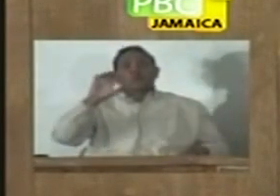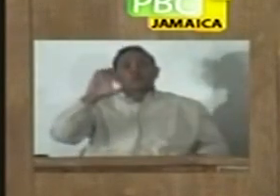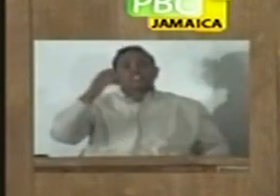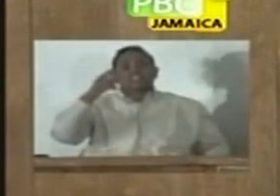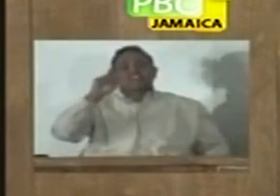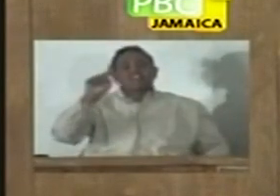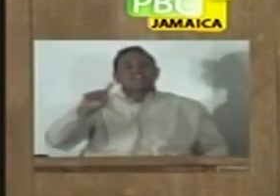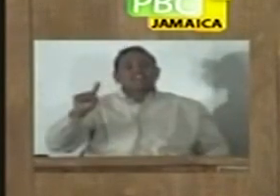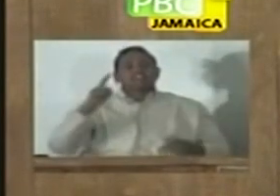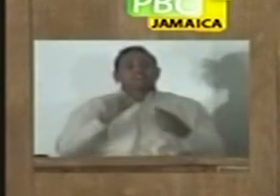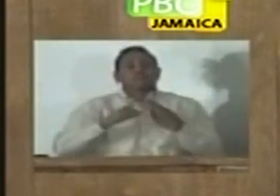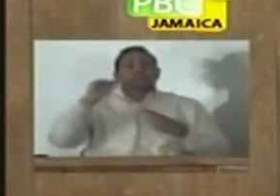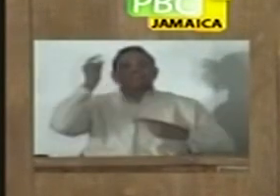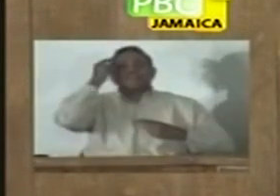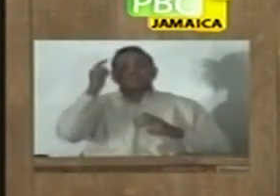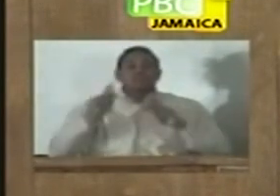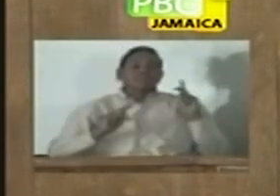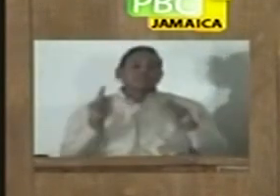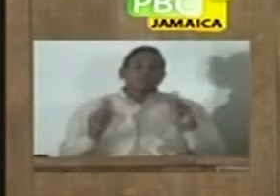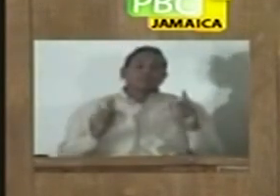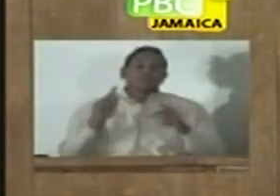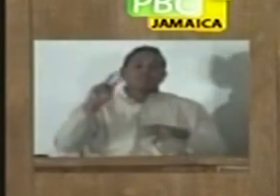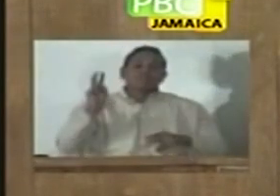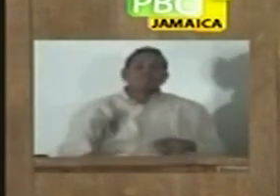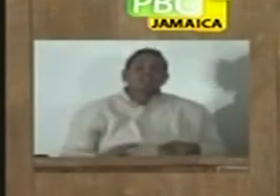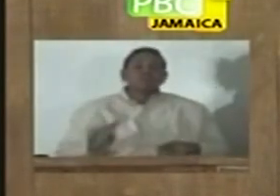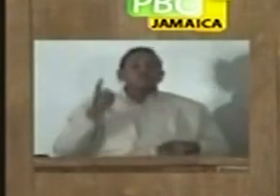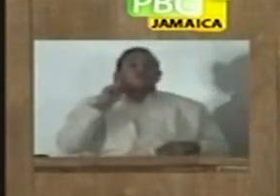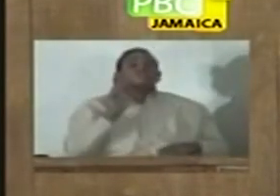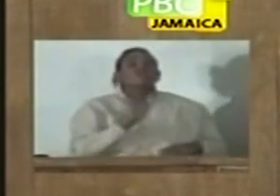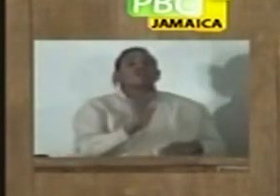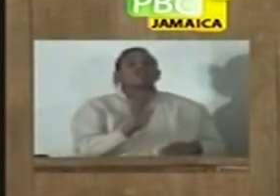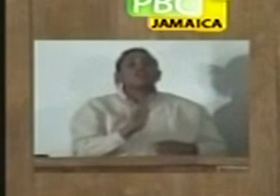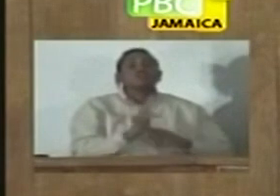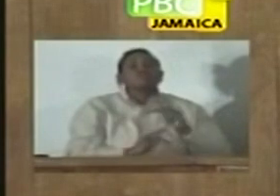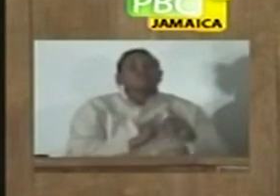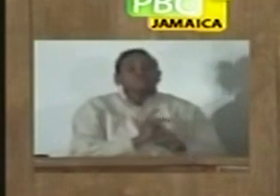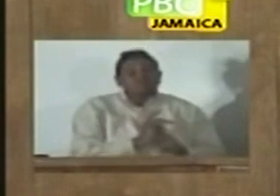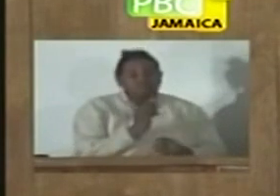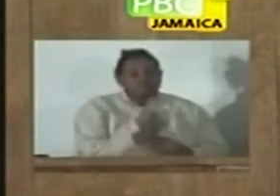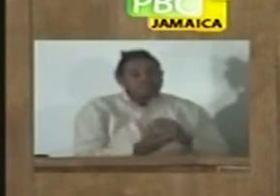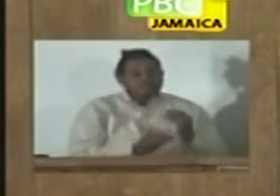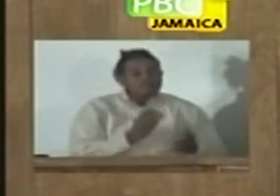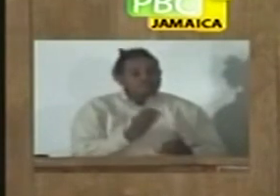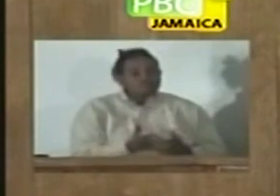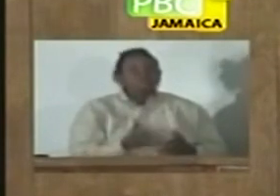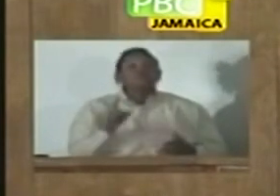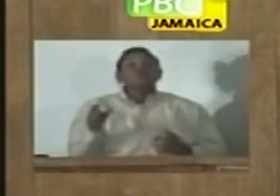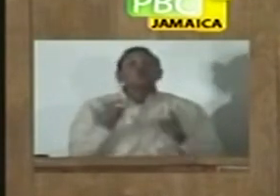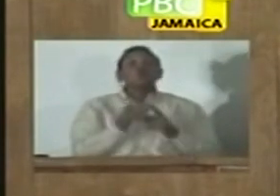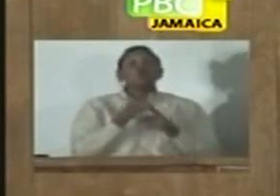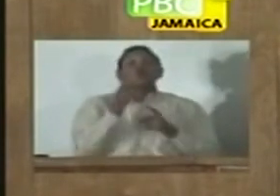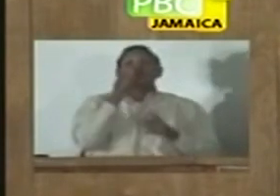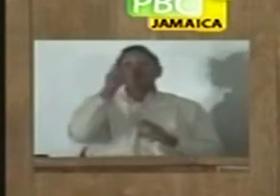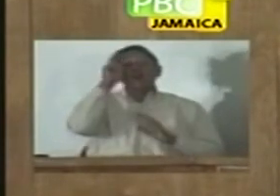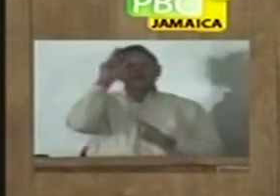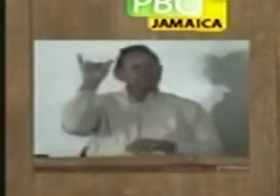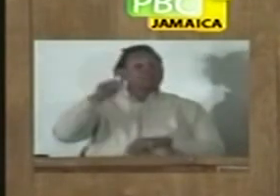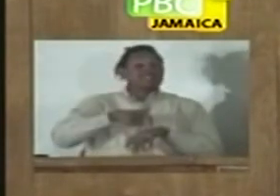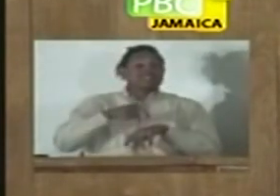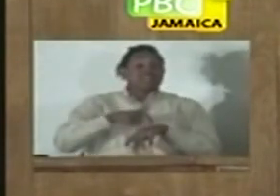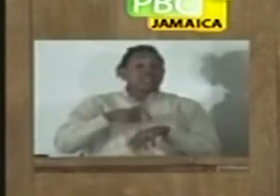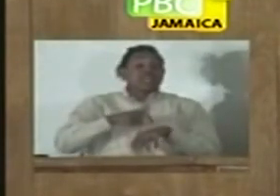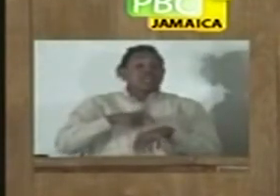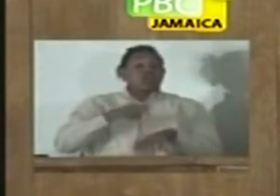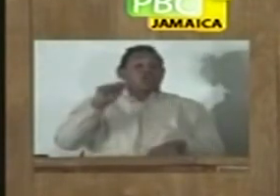the government of the people of Venezuela for their generosity. Those are the words of the Honorable the